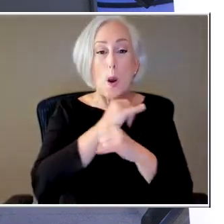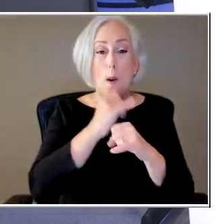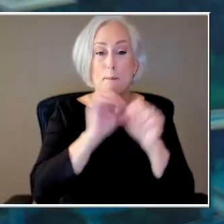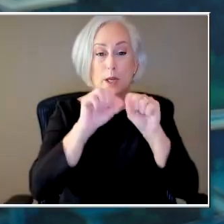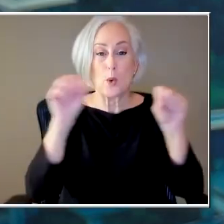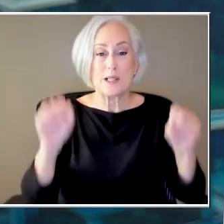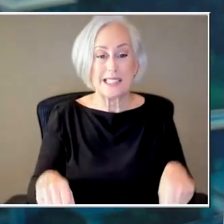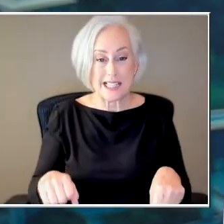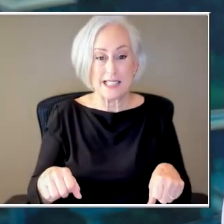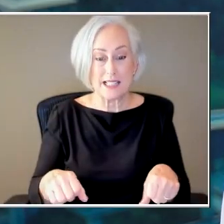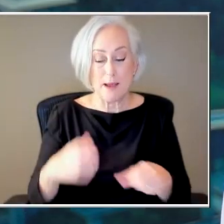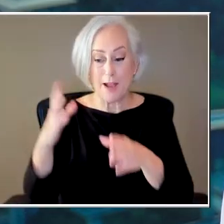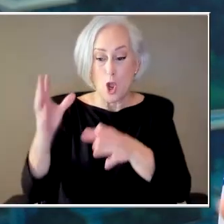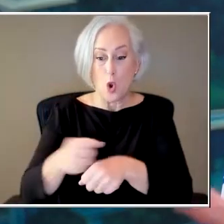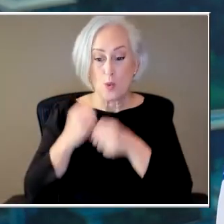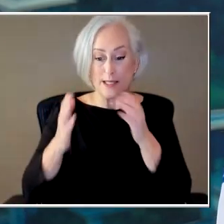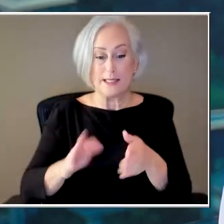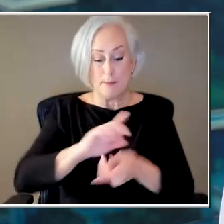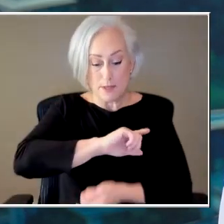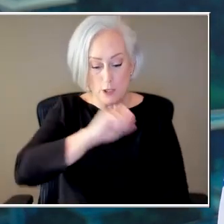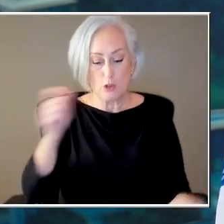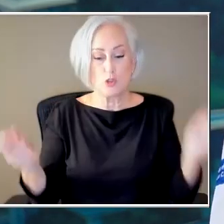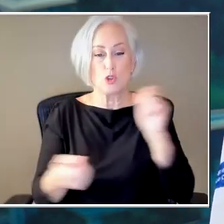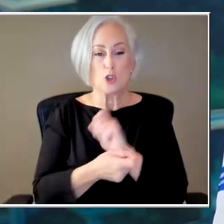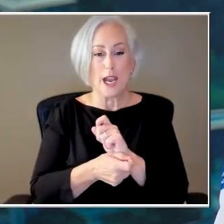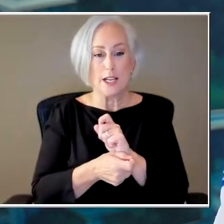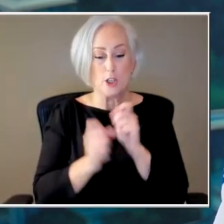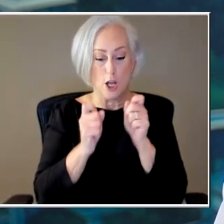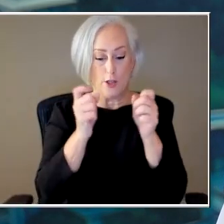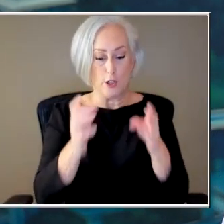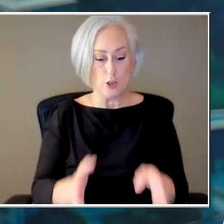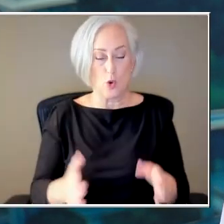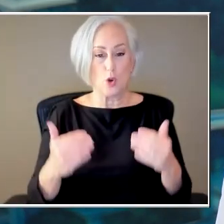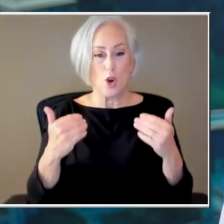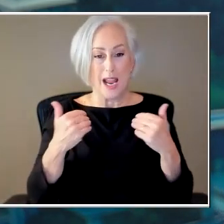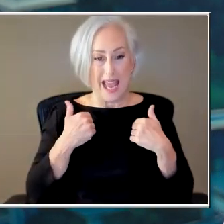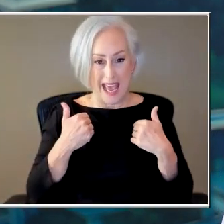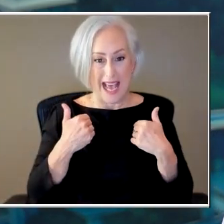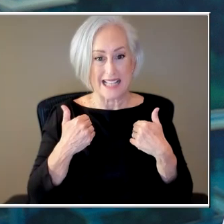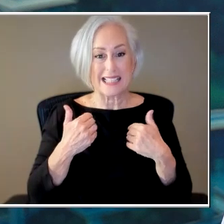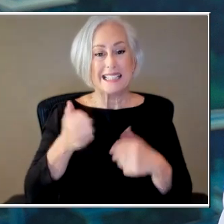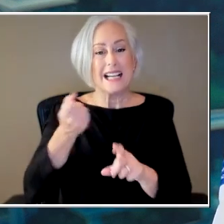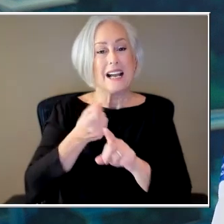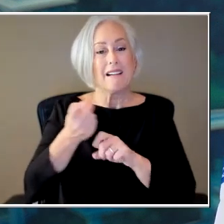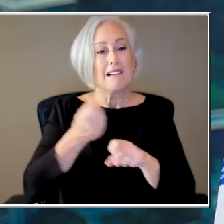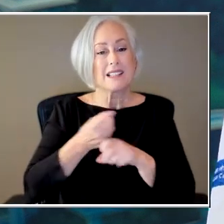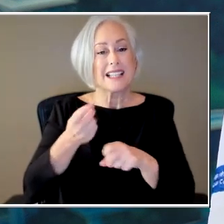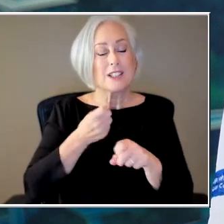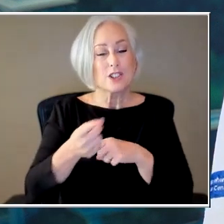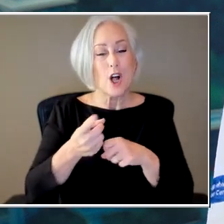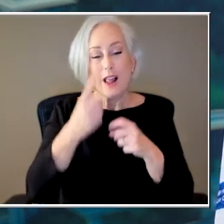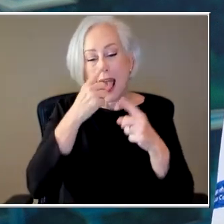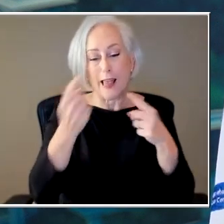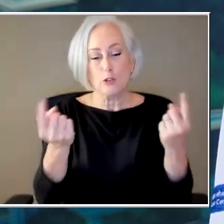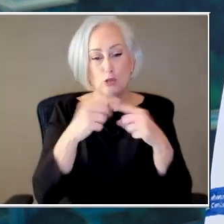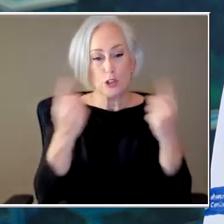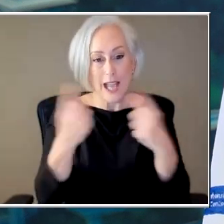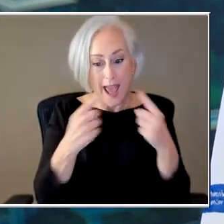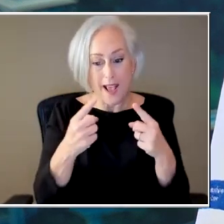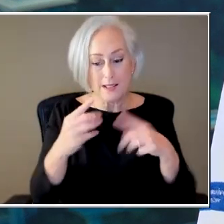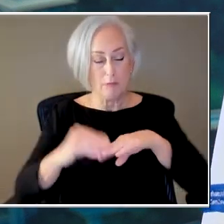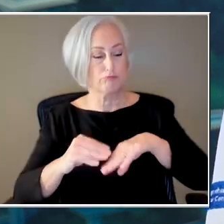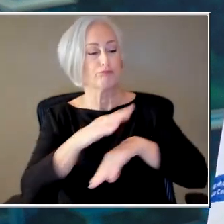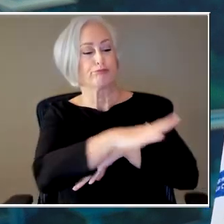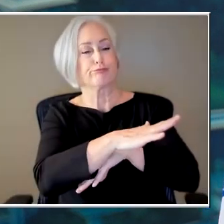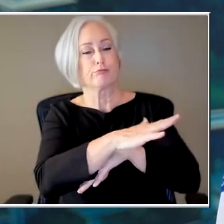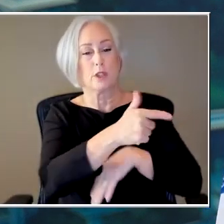recipient completely changes that of the donor. If the donor has seasonal allergies and the recipient doesn't, they're going to have seasonal allergies. The blood type